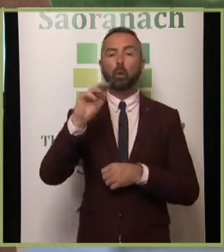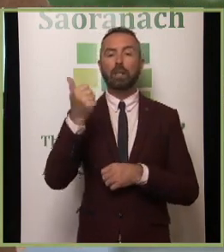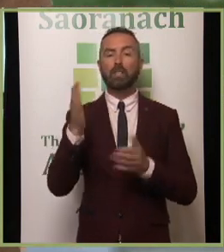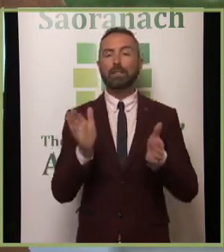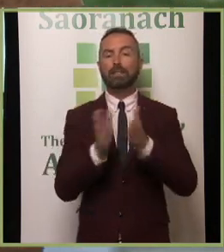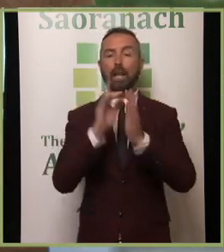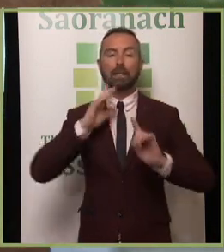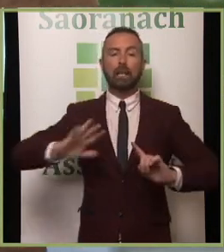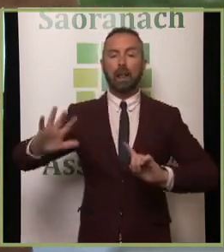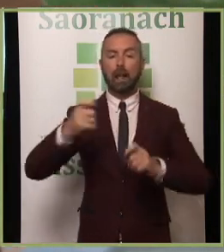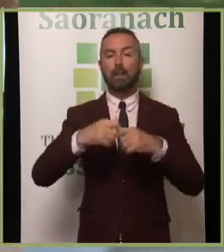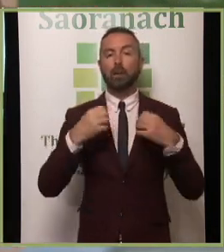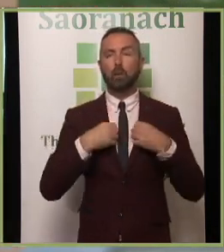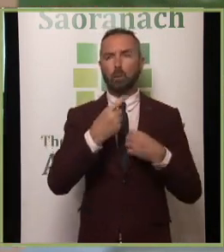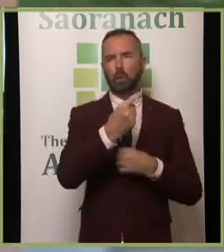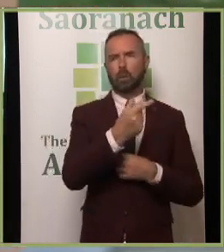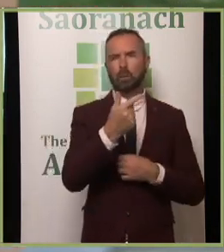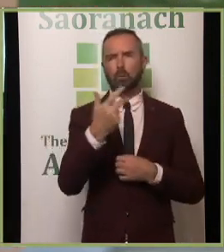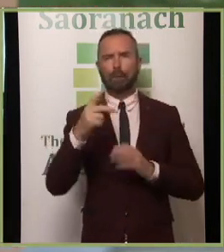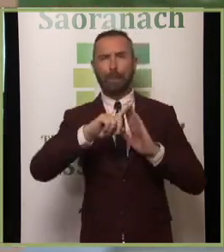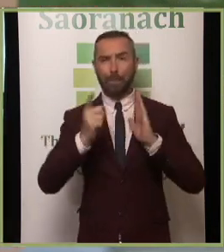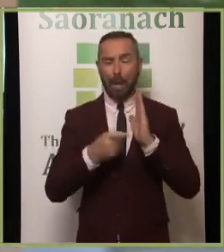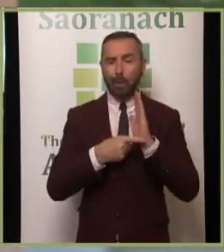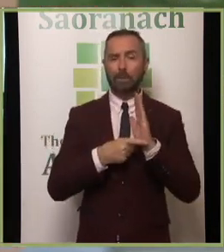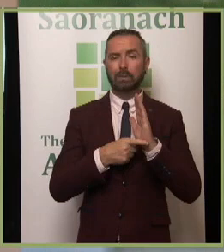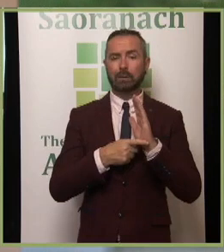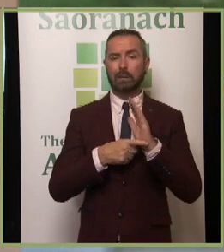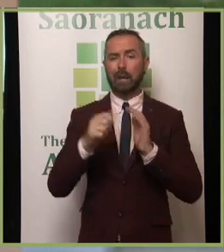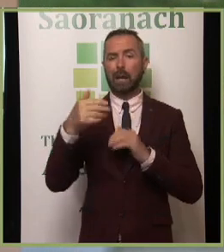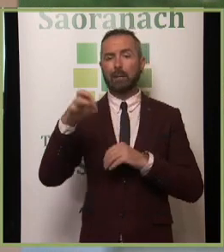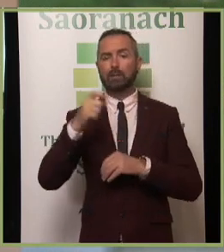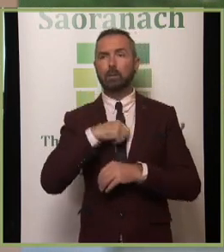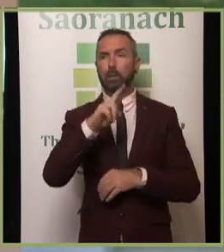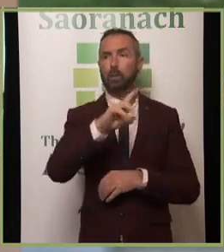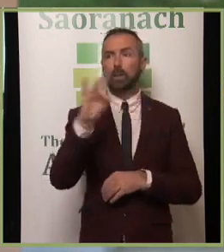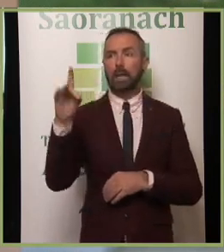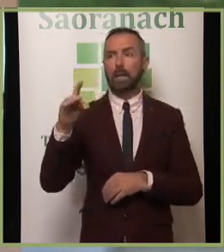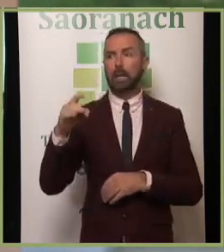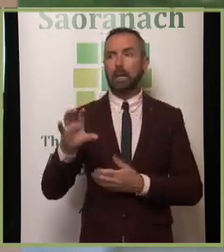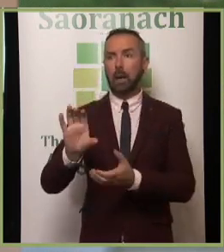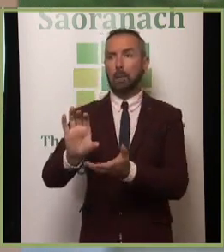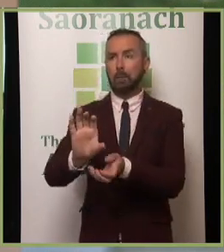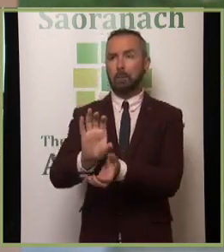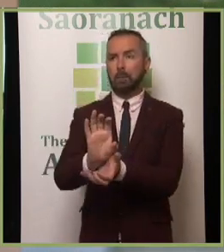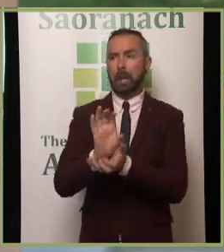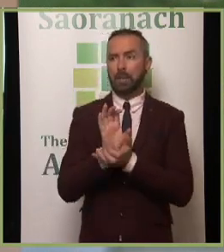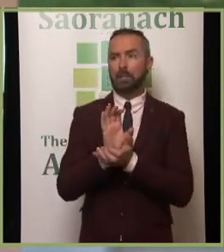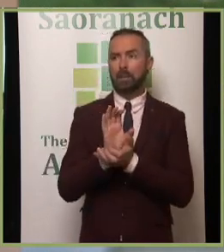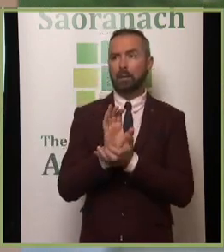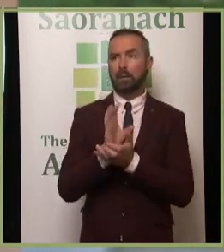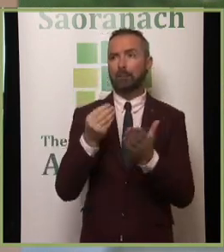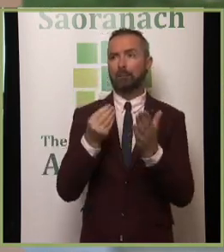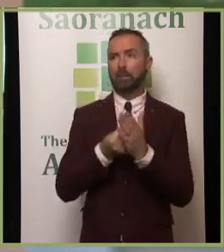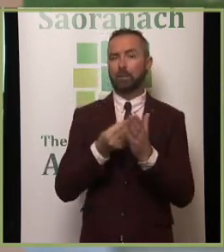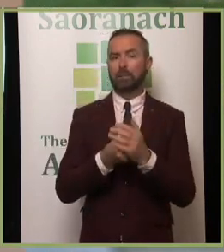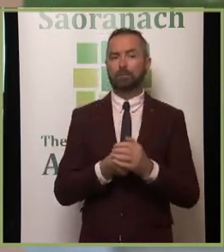the lands, the 123,000 acres to a UK pension fund. So yeah, we did take yes, we want to take away the